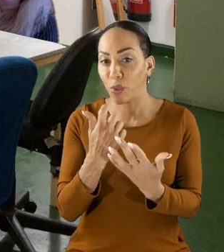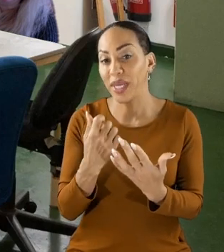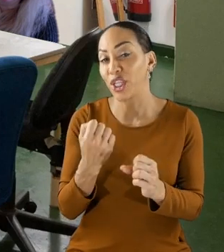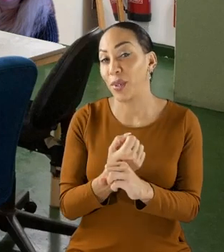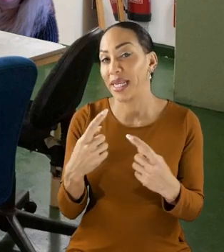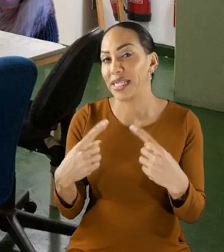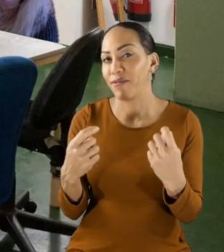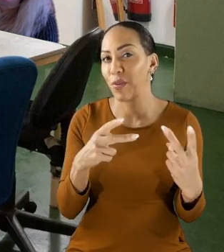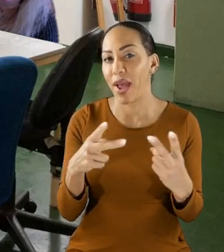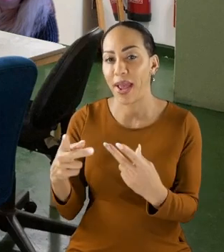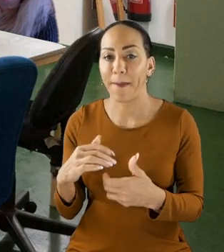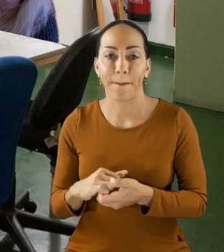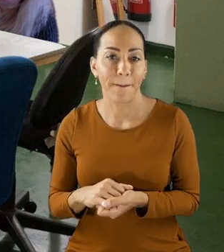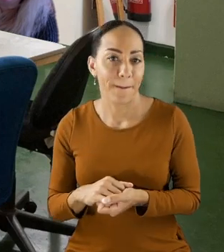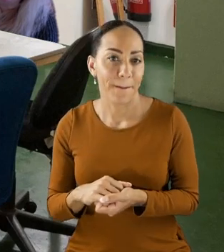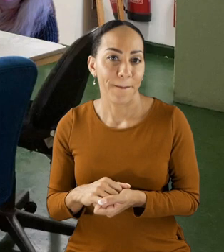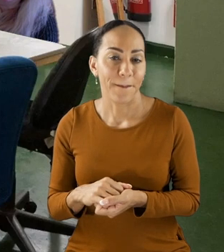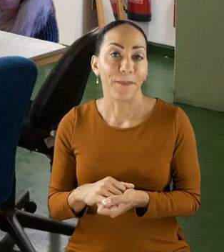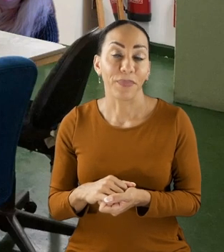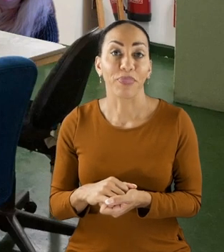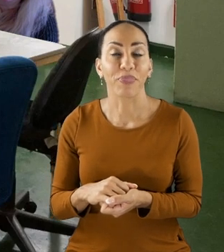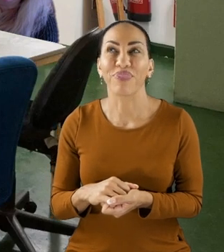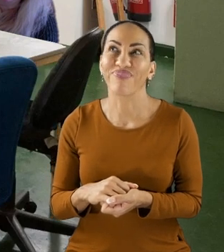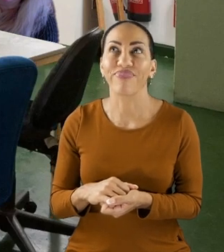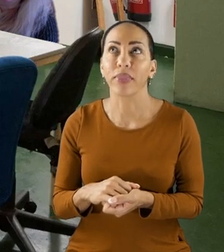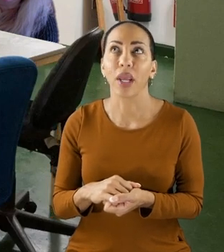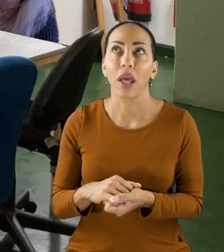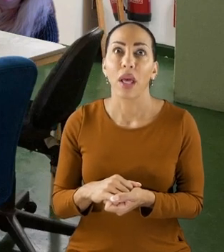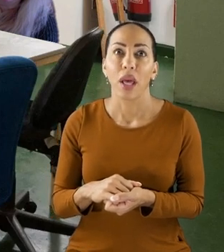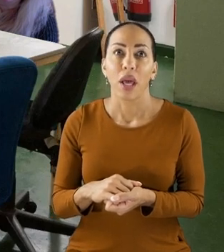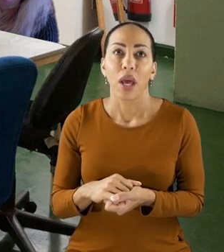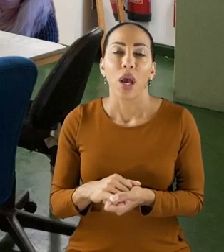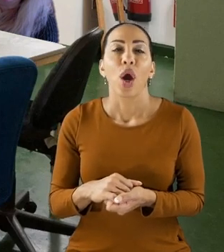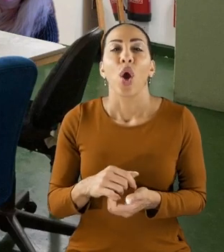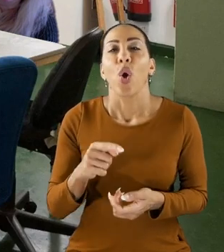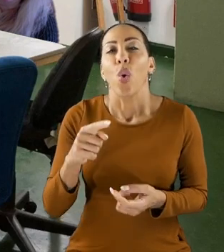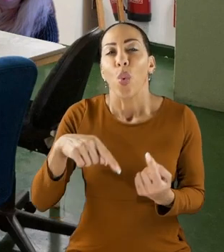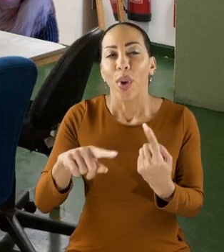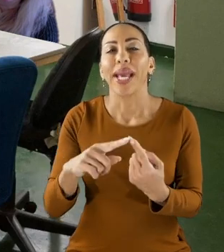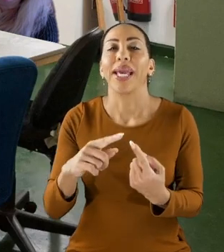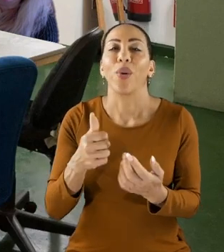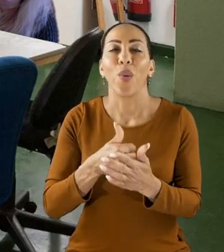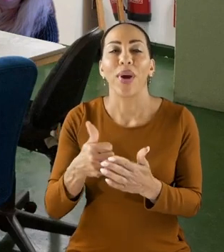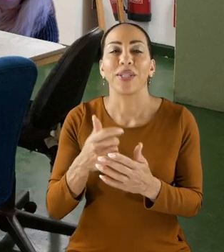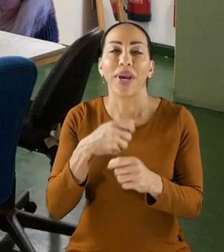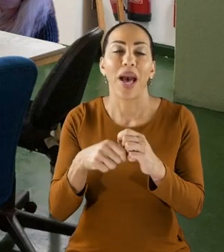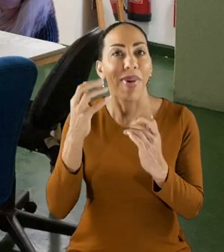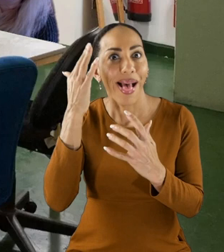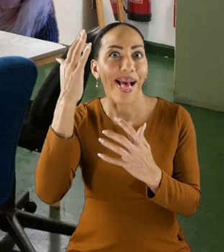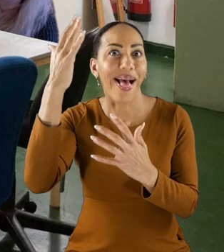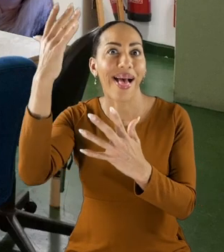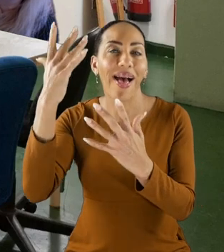around me? There are lots of questions there about how we could use it. I think it's difficult because we get carried away with how we could rather than how we